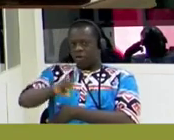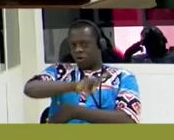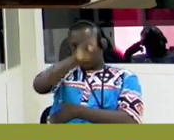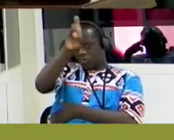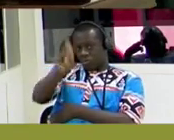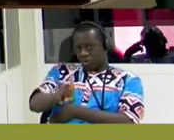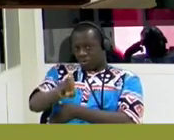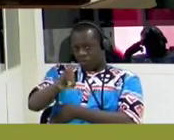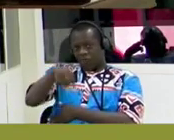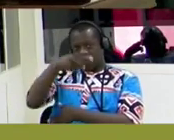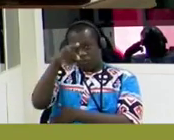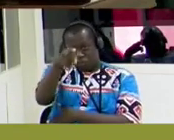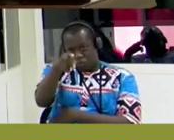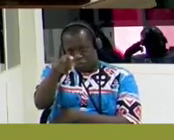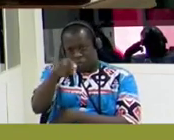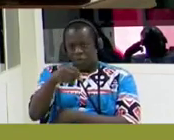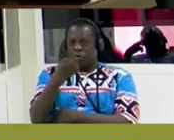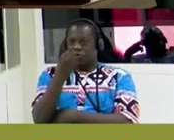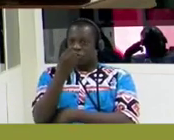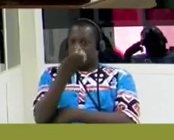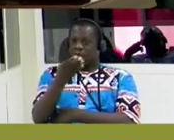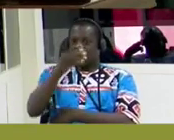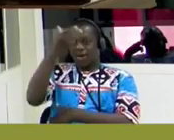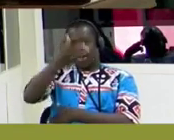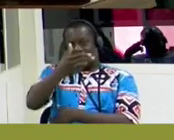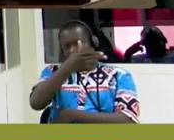1994 coup d'etat, you voluntarily went out